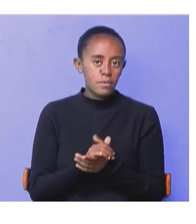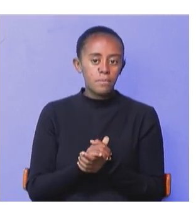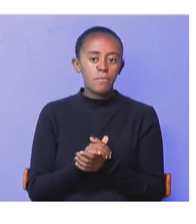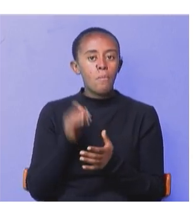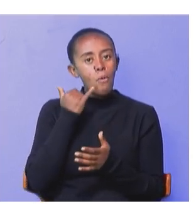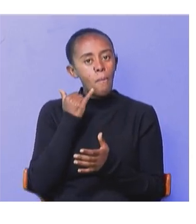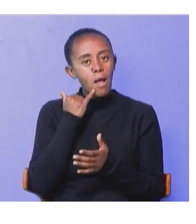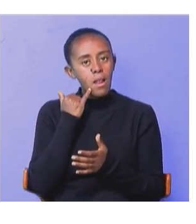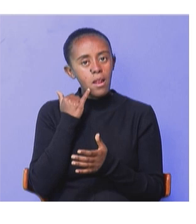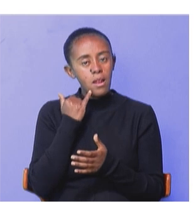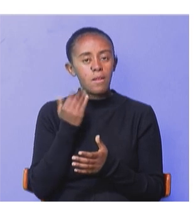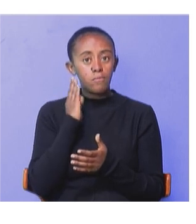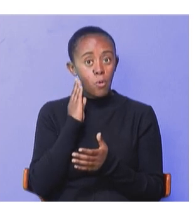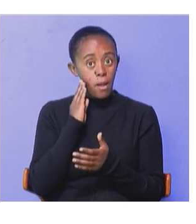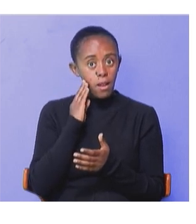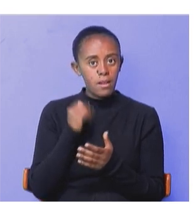mobile